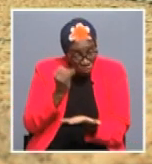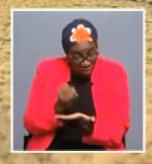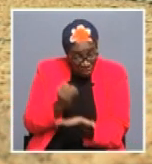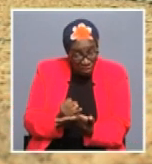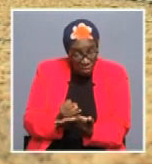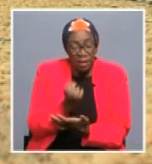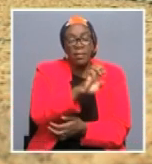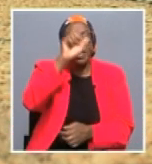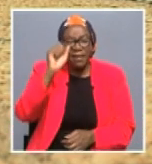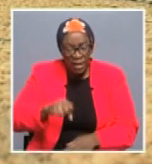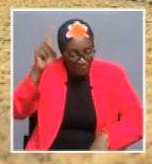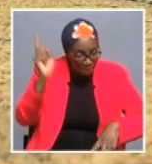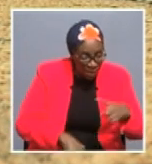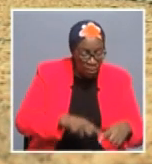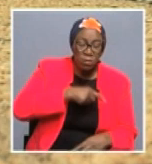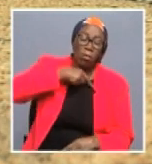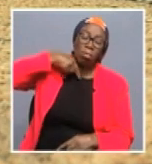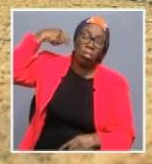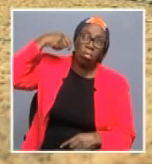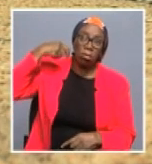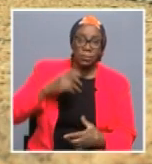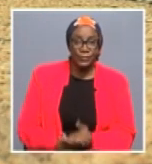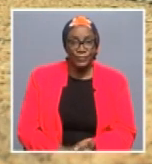acknowledge and actually